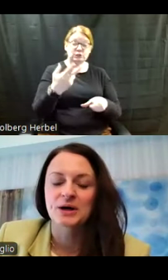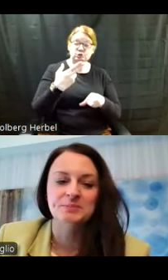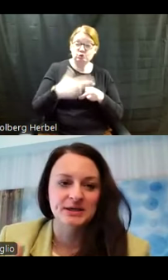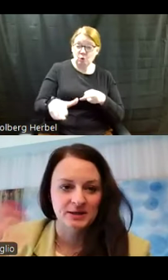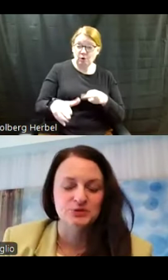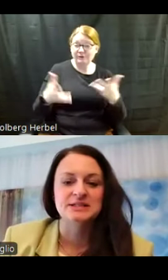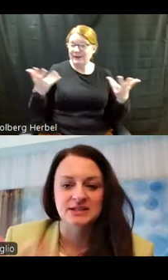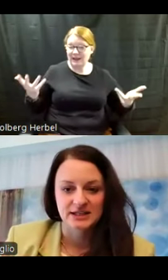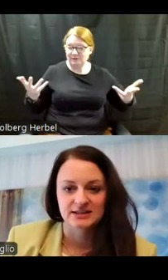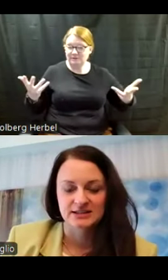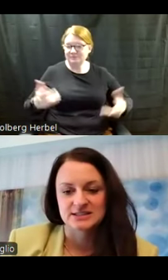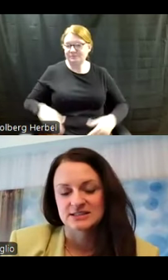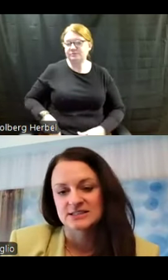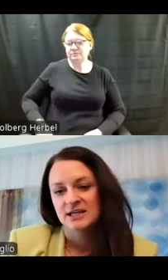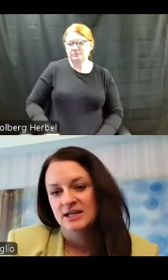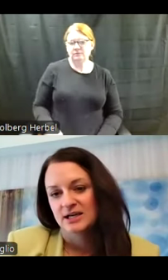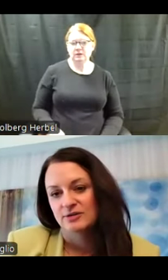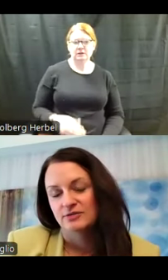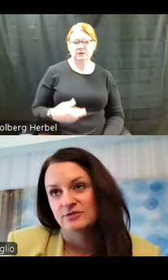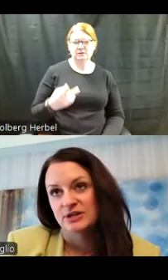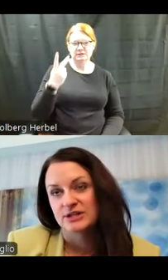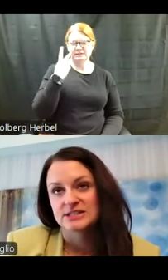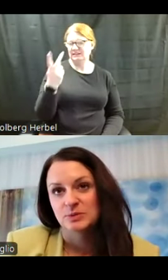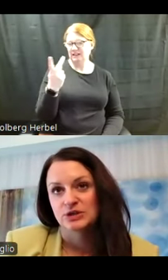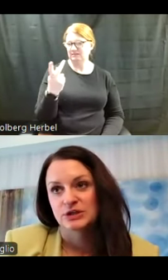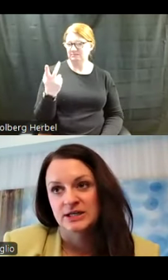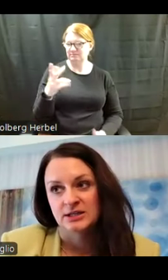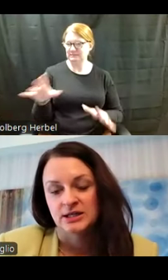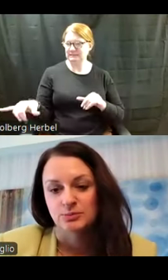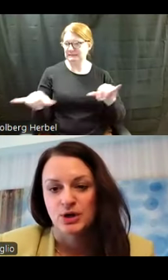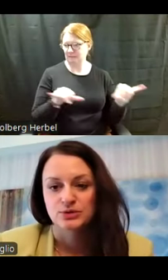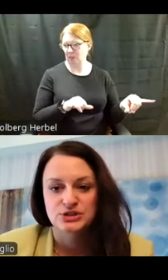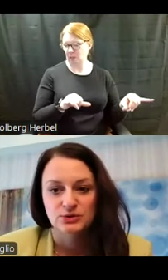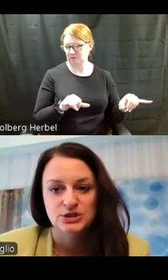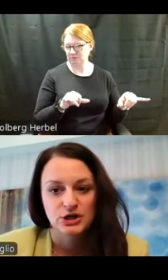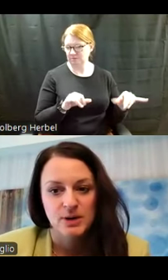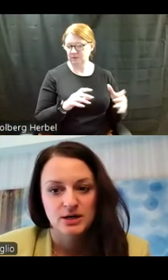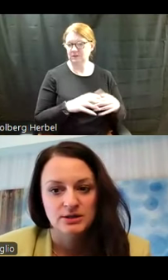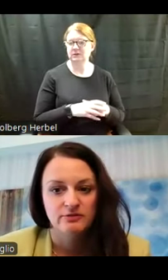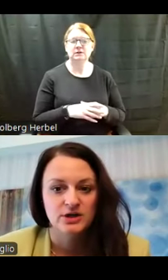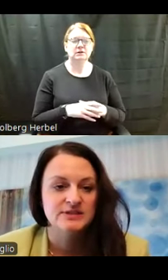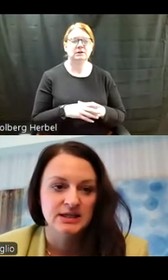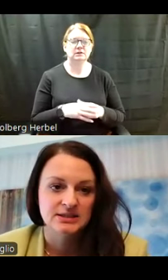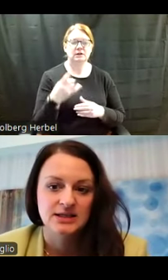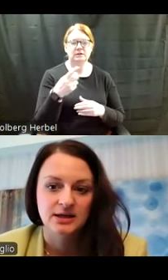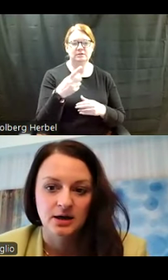or what, but you'll see again that this is very similar in approach. So the share model involves, again, setting up